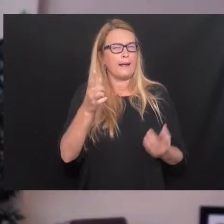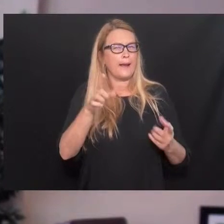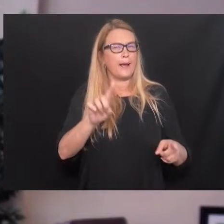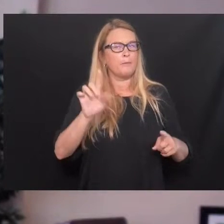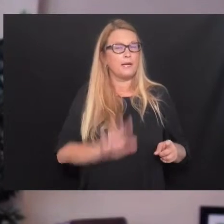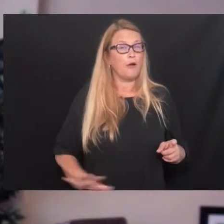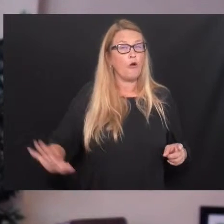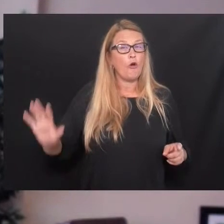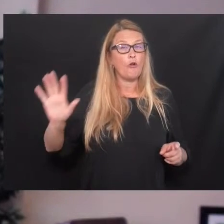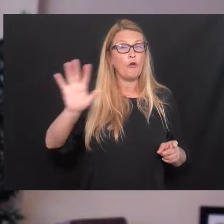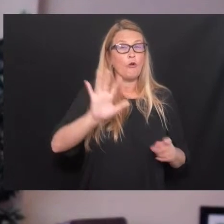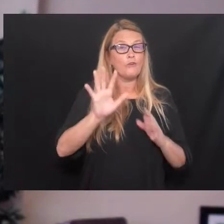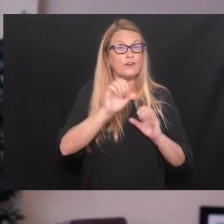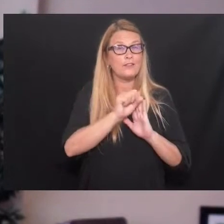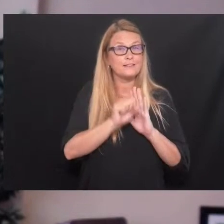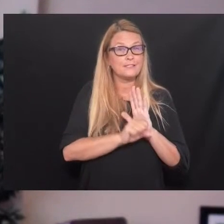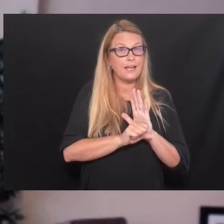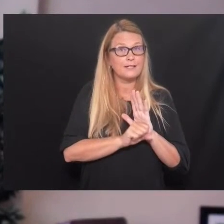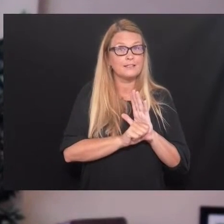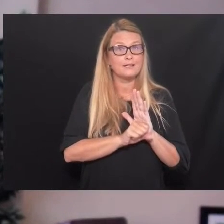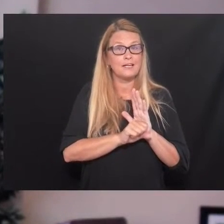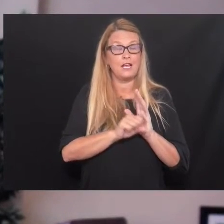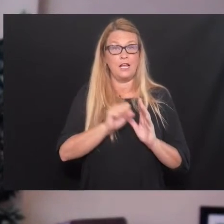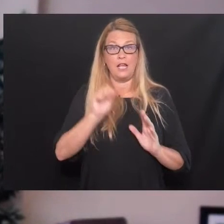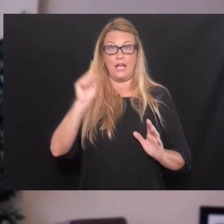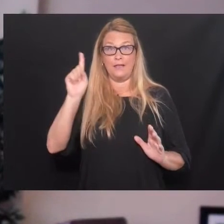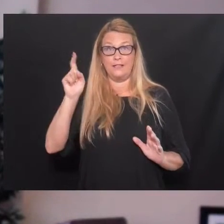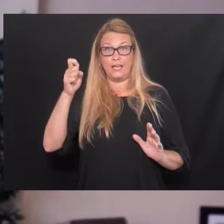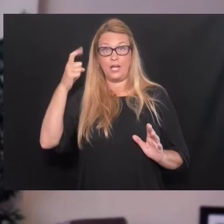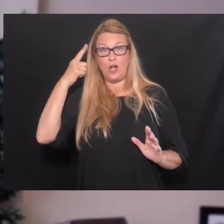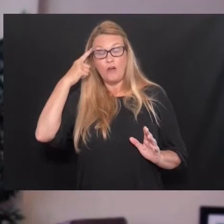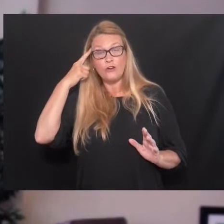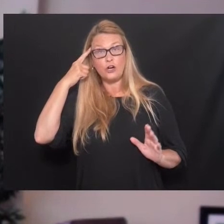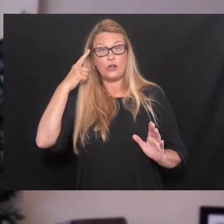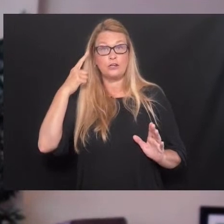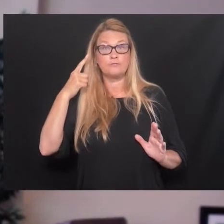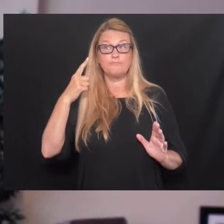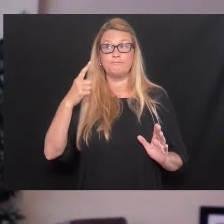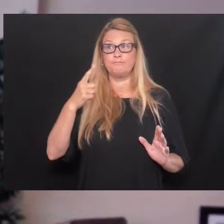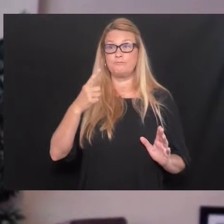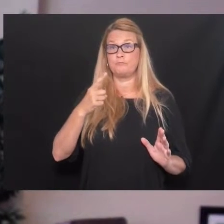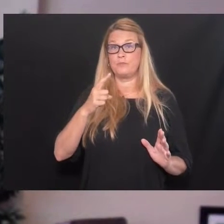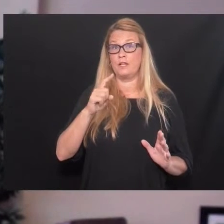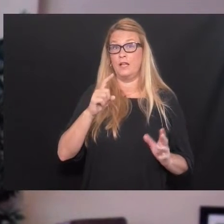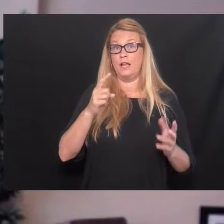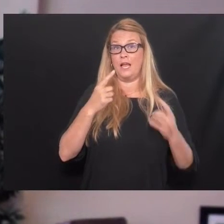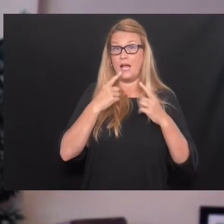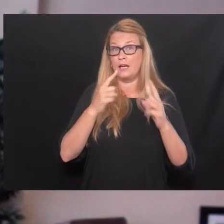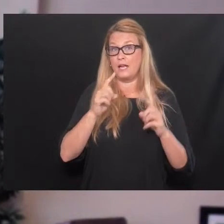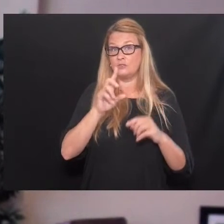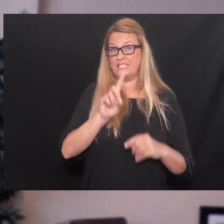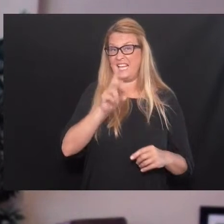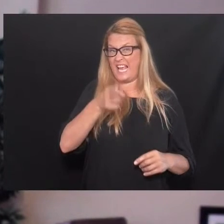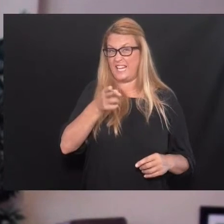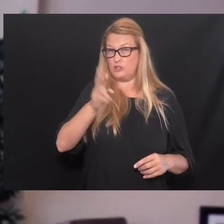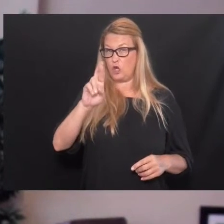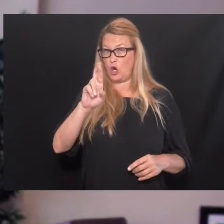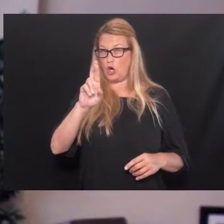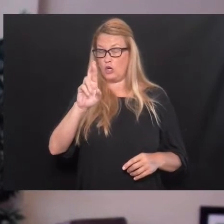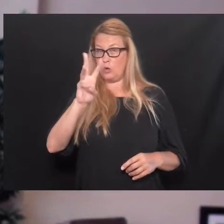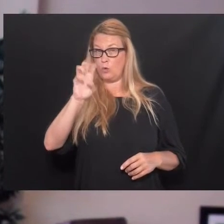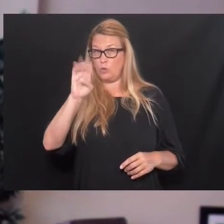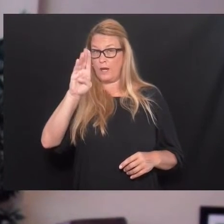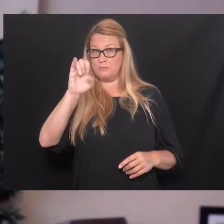all across our state, and as the governor said, and on the DHHR website, our state map is